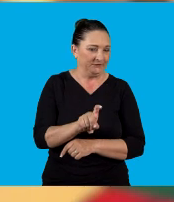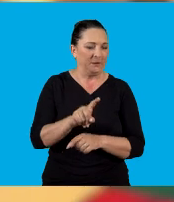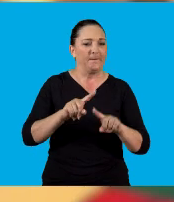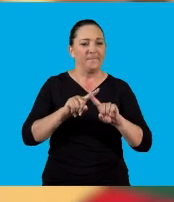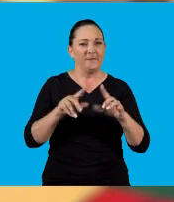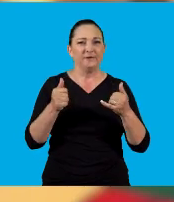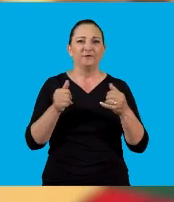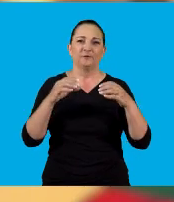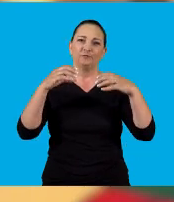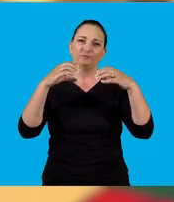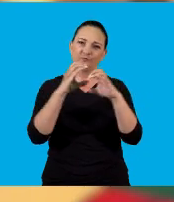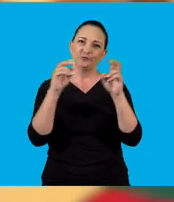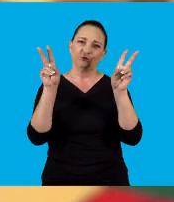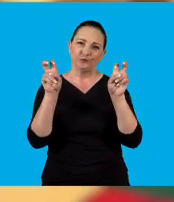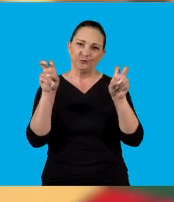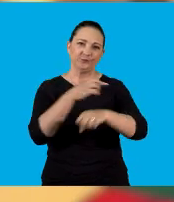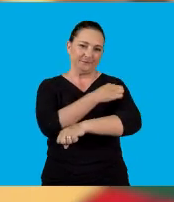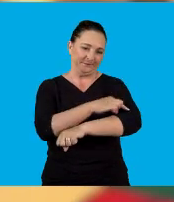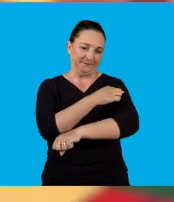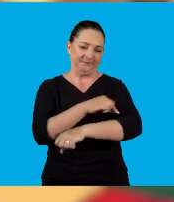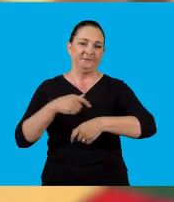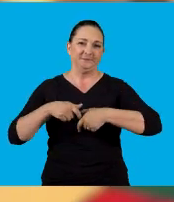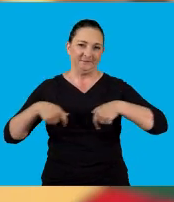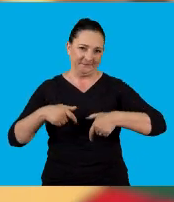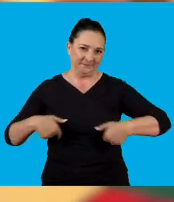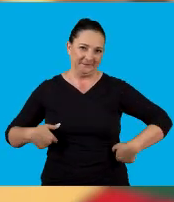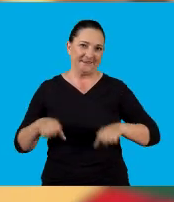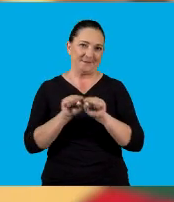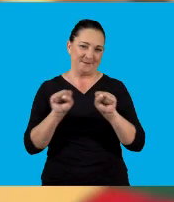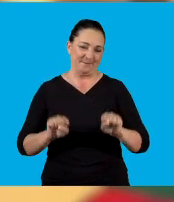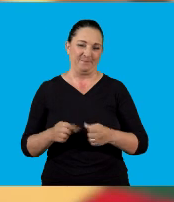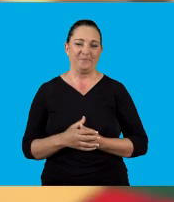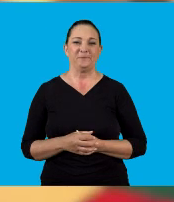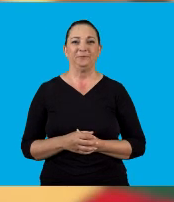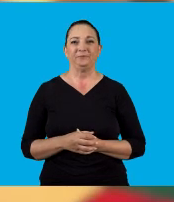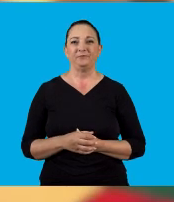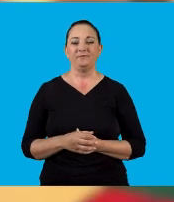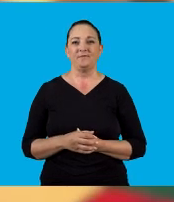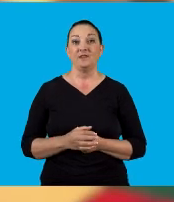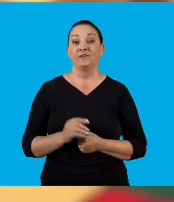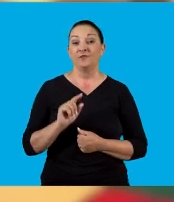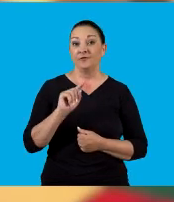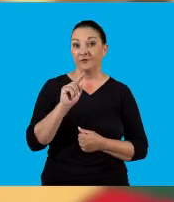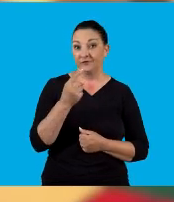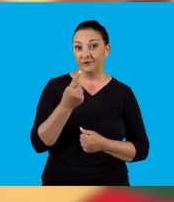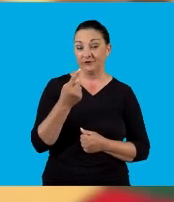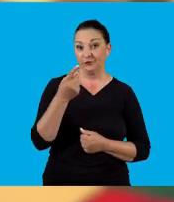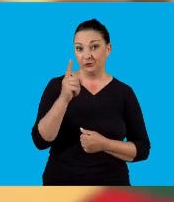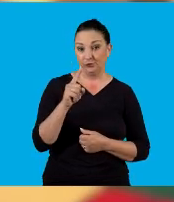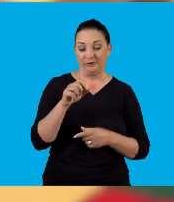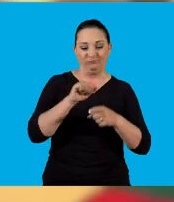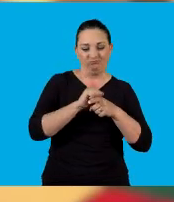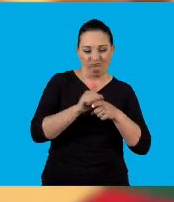that relate to the musculoskeletal system. First, we are going to work on